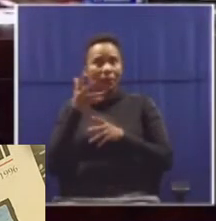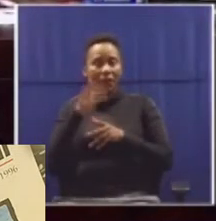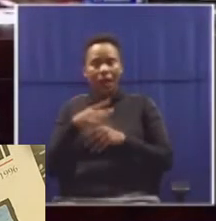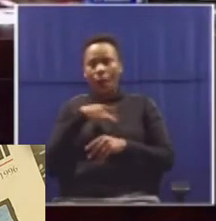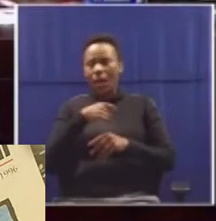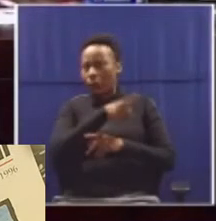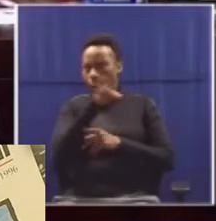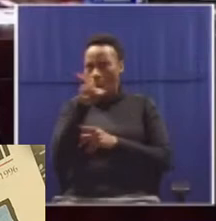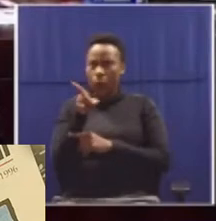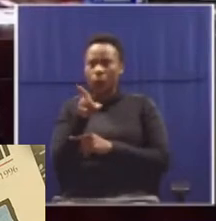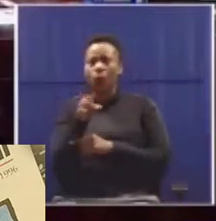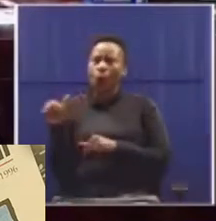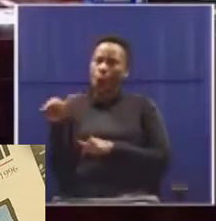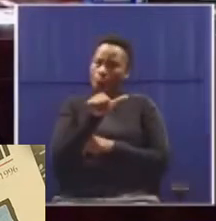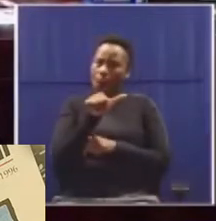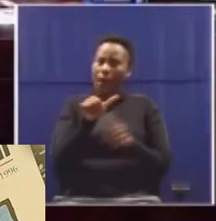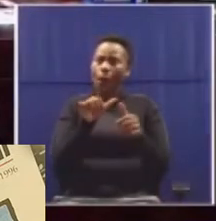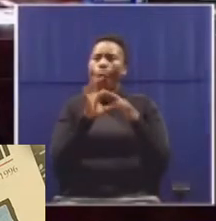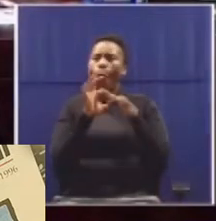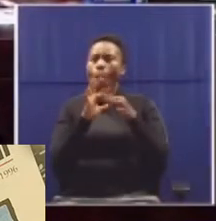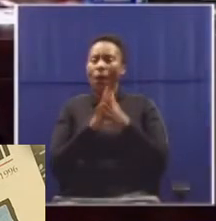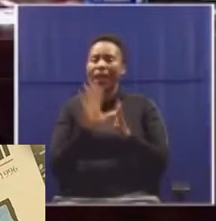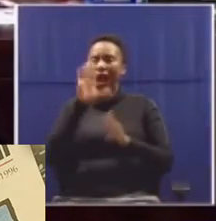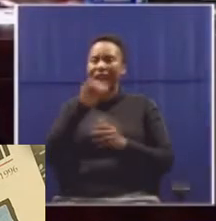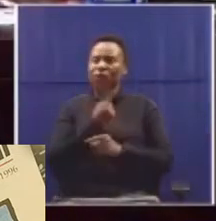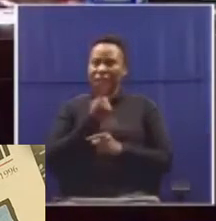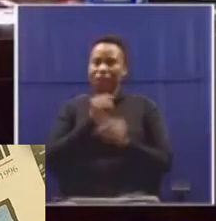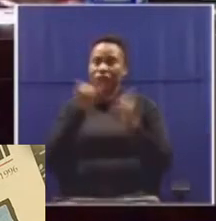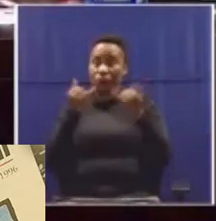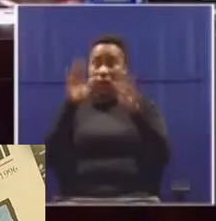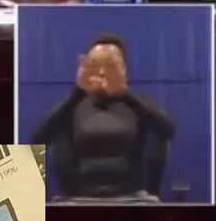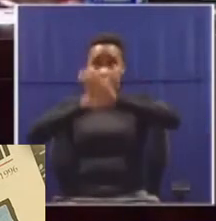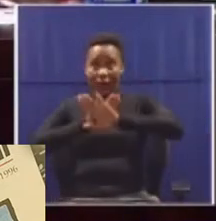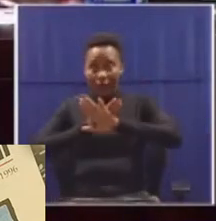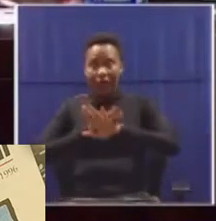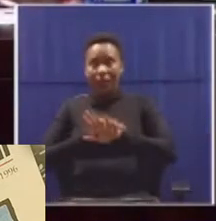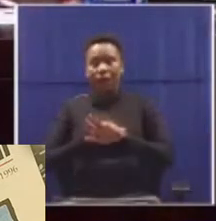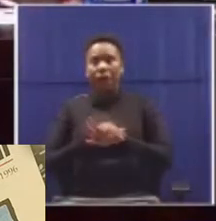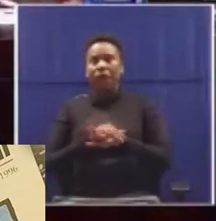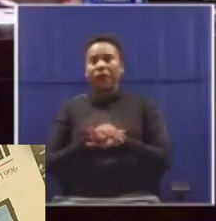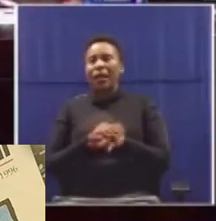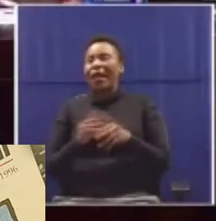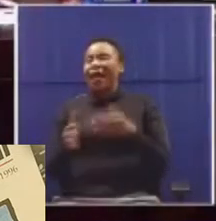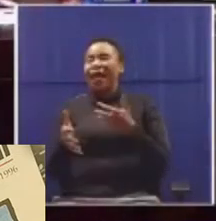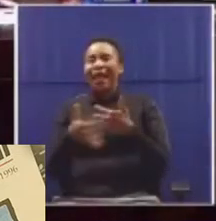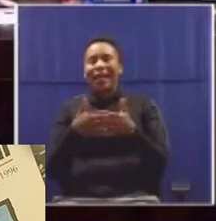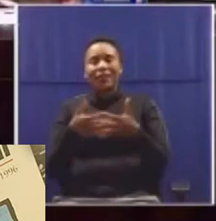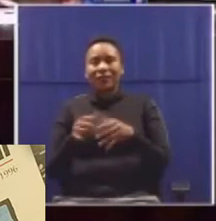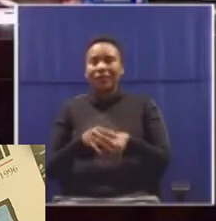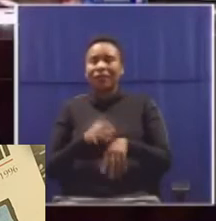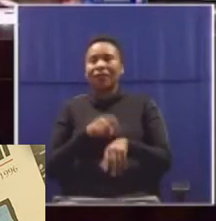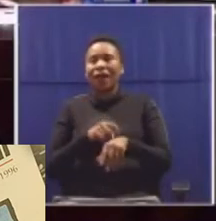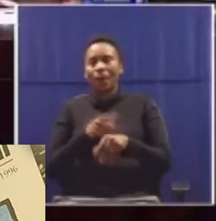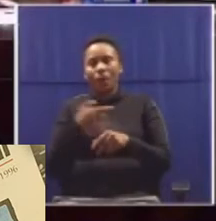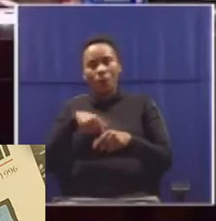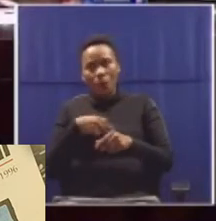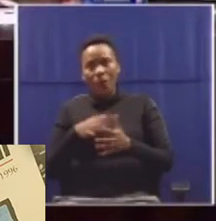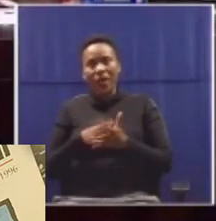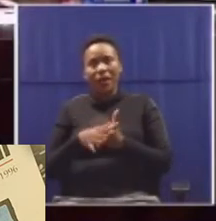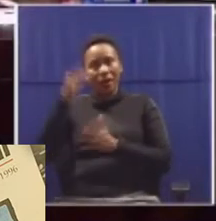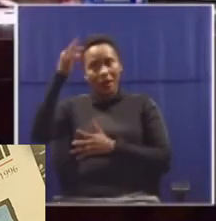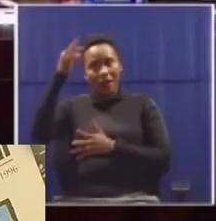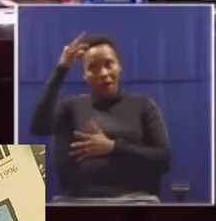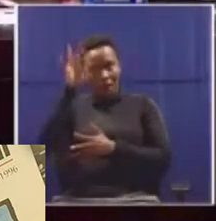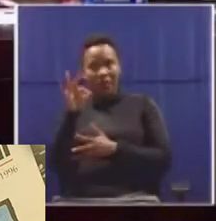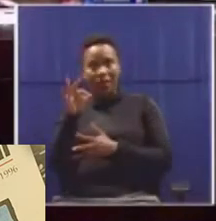tonight and ask yourself this question wherever we govern is there corruption or no